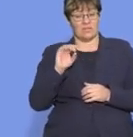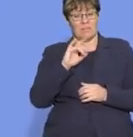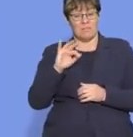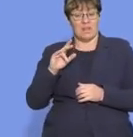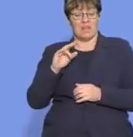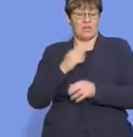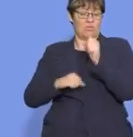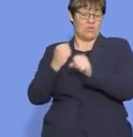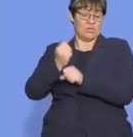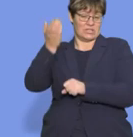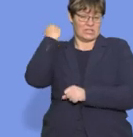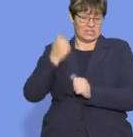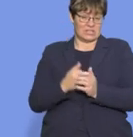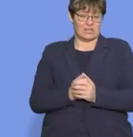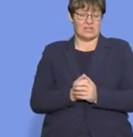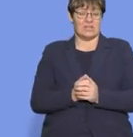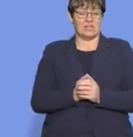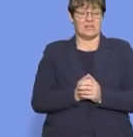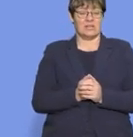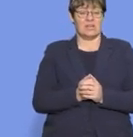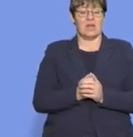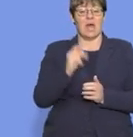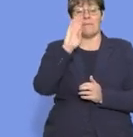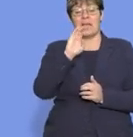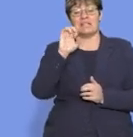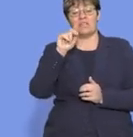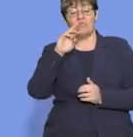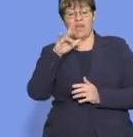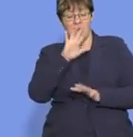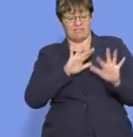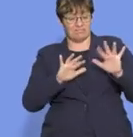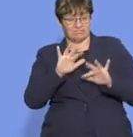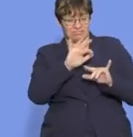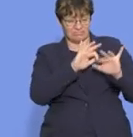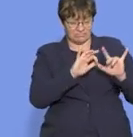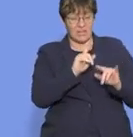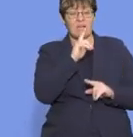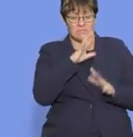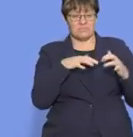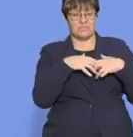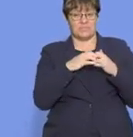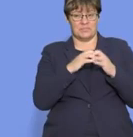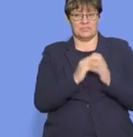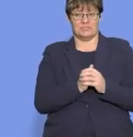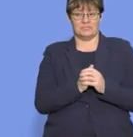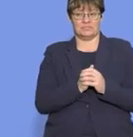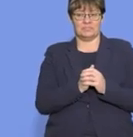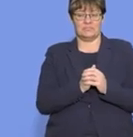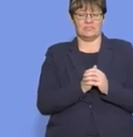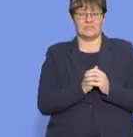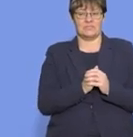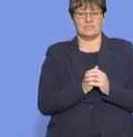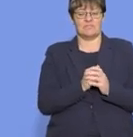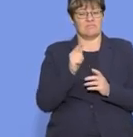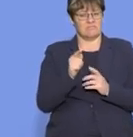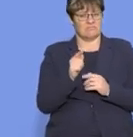3,500 million years ago, bacteria as we know them existed,